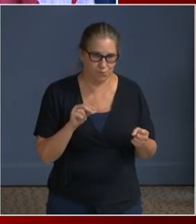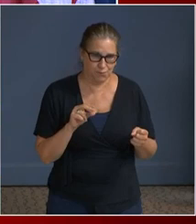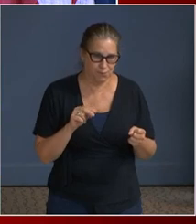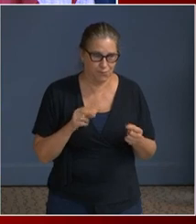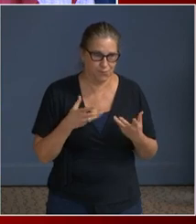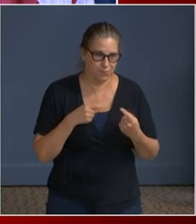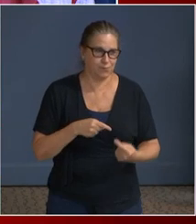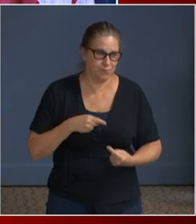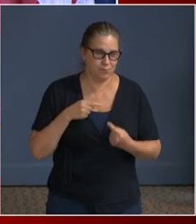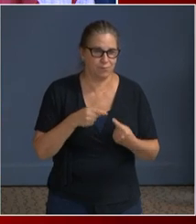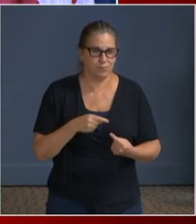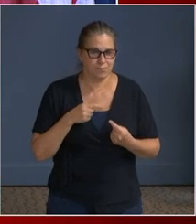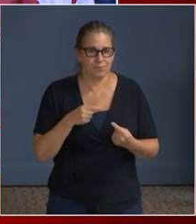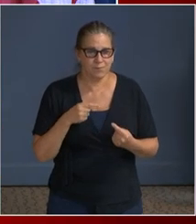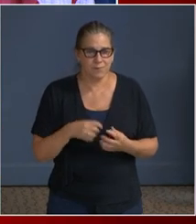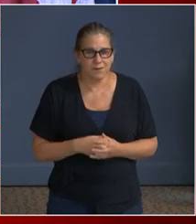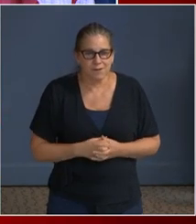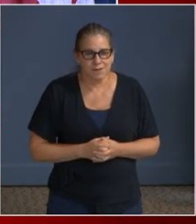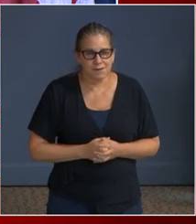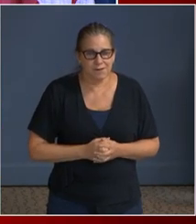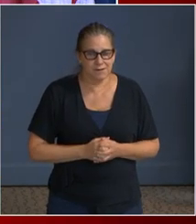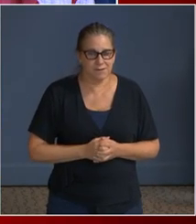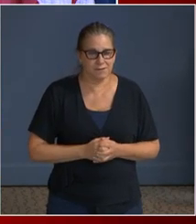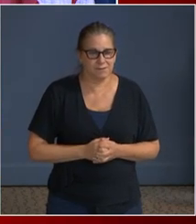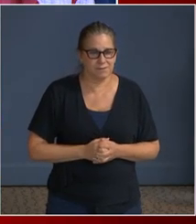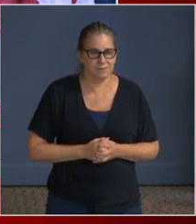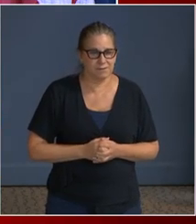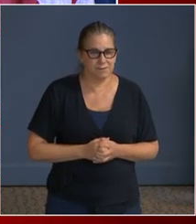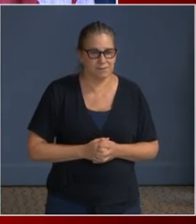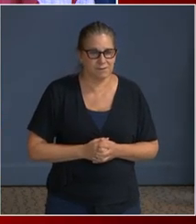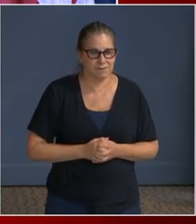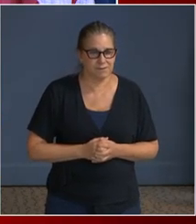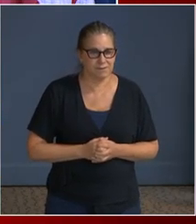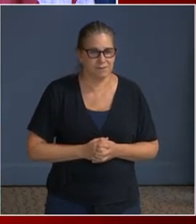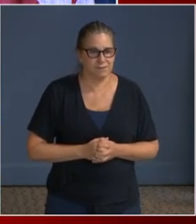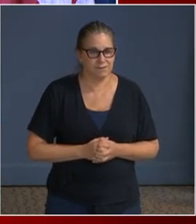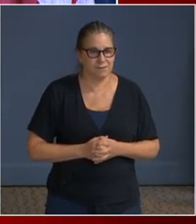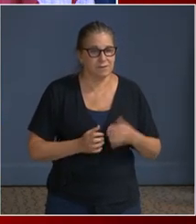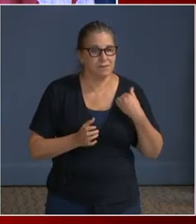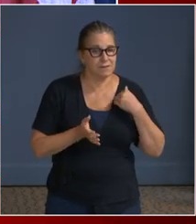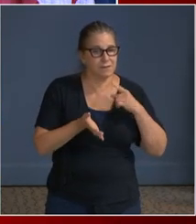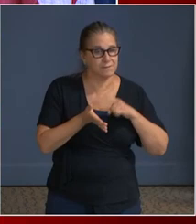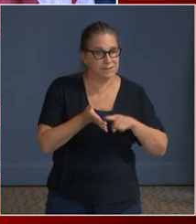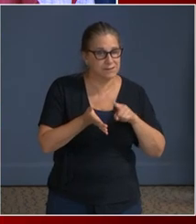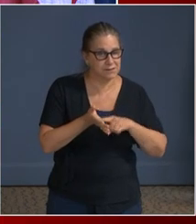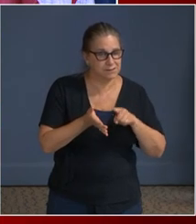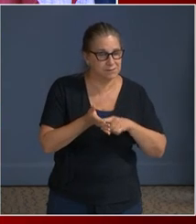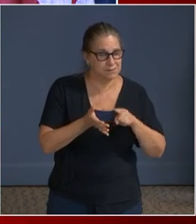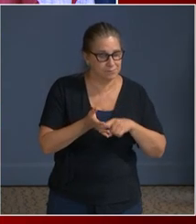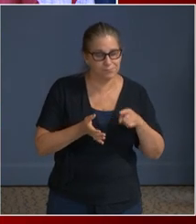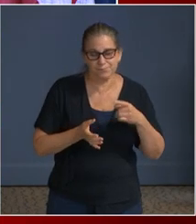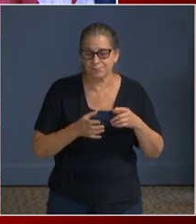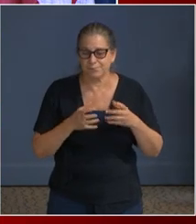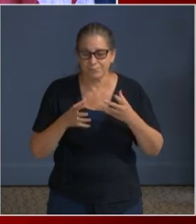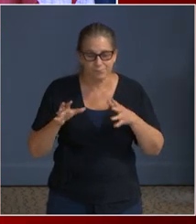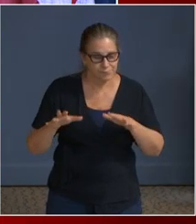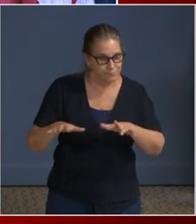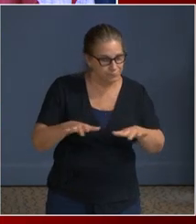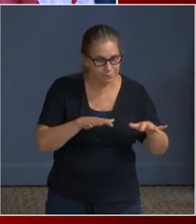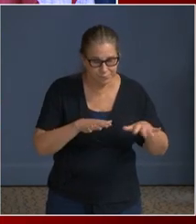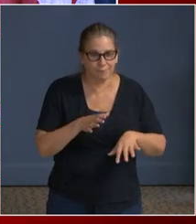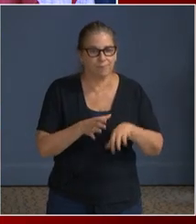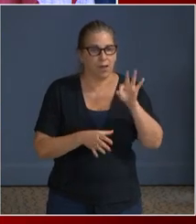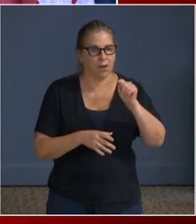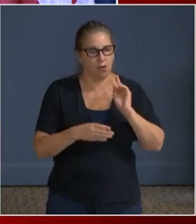The preliminary investigation has revealed that over 100 rounds were fired on the scene of this shooting. There were